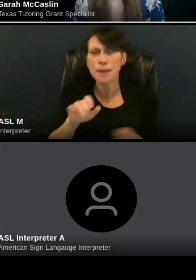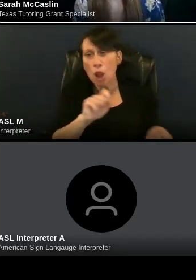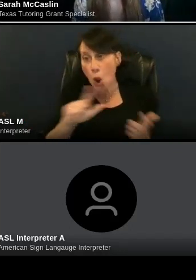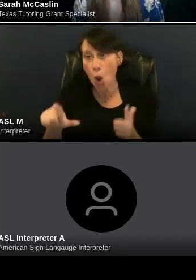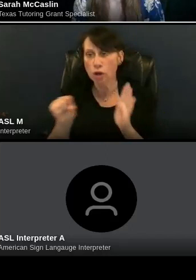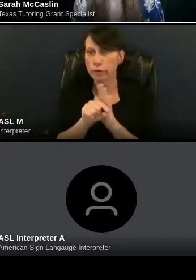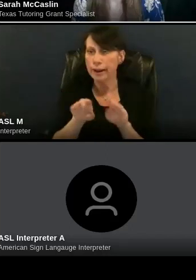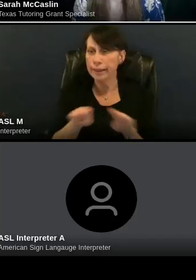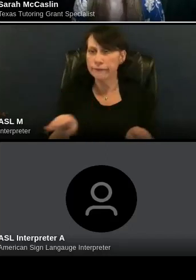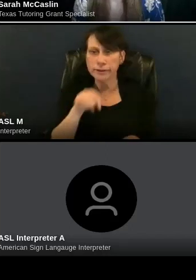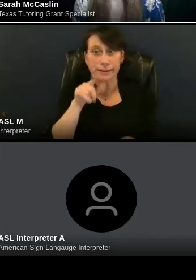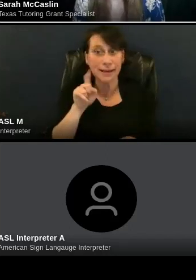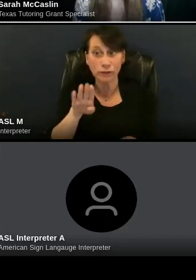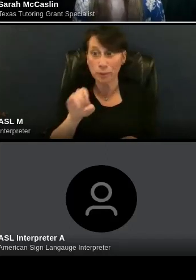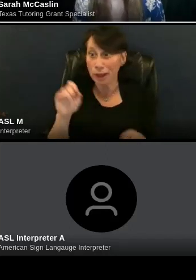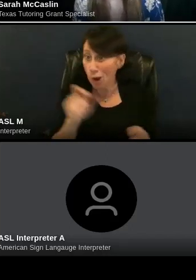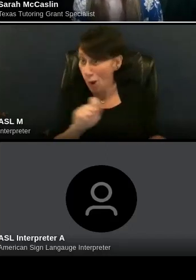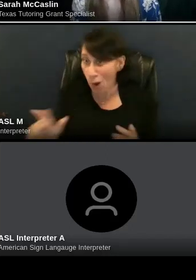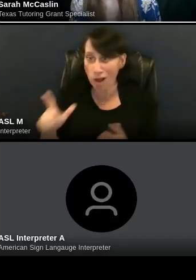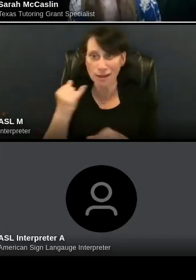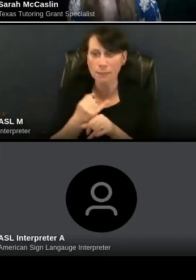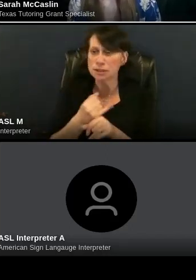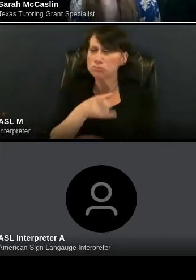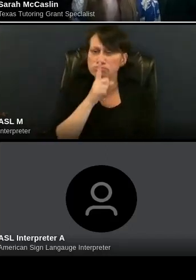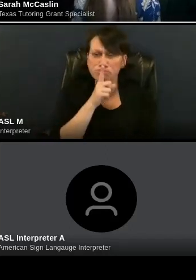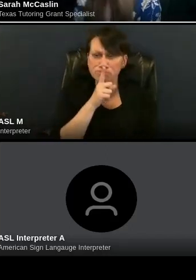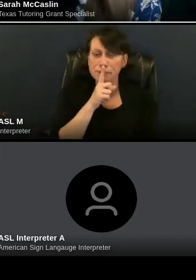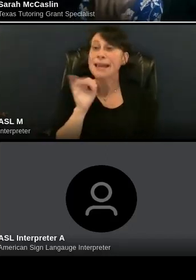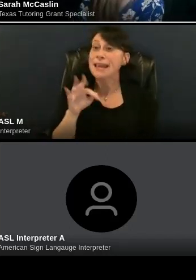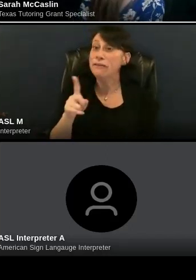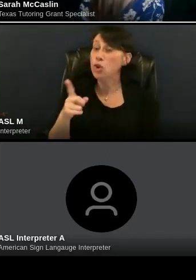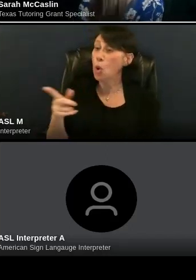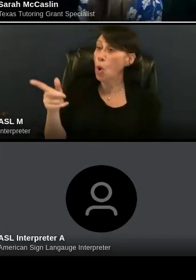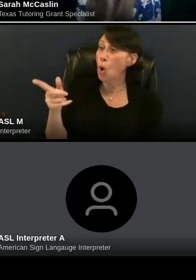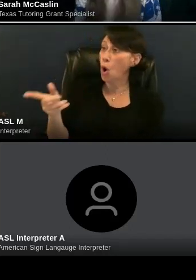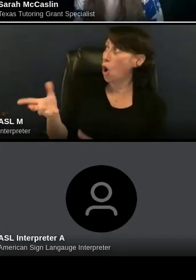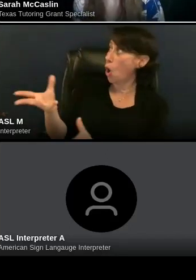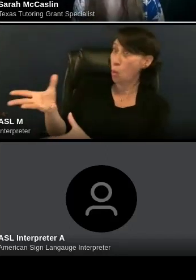grade level. It doesn't have to be every single campus. But if you are awarded,